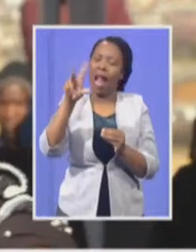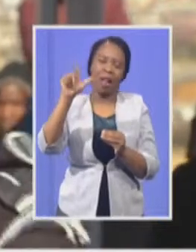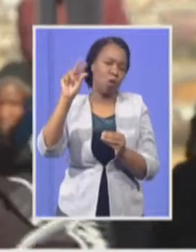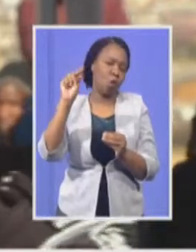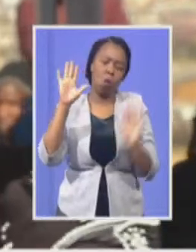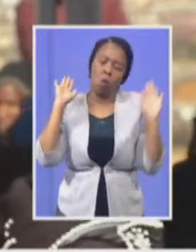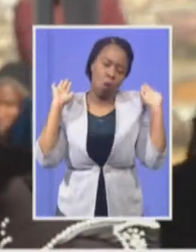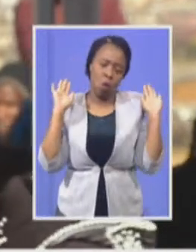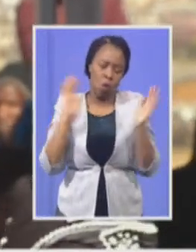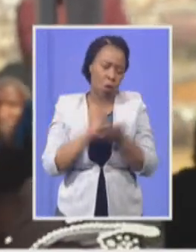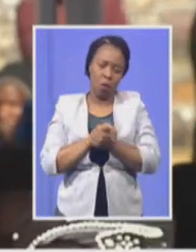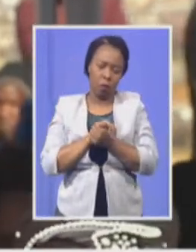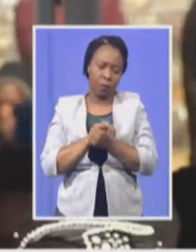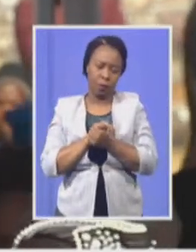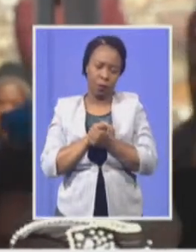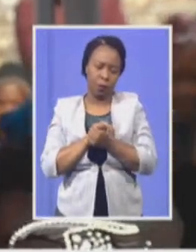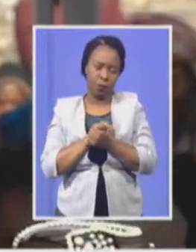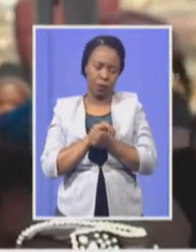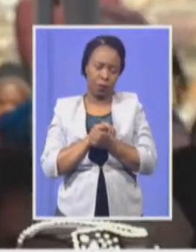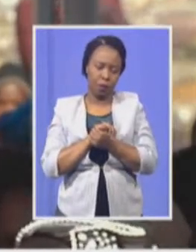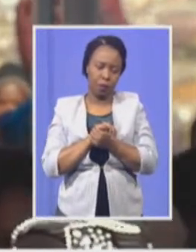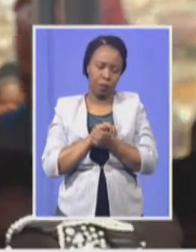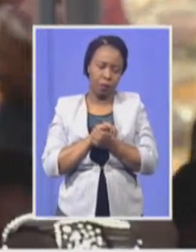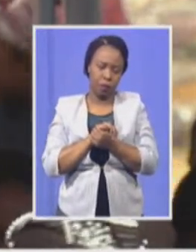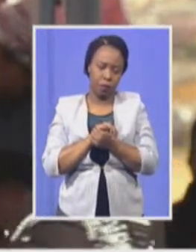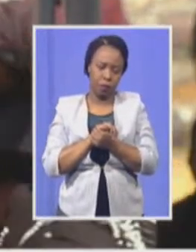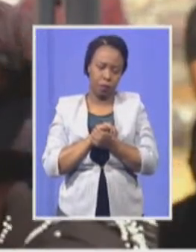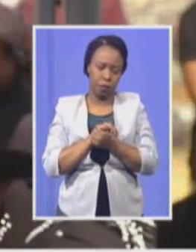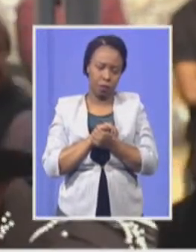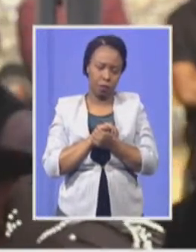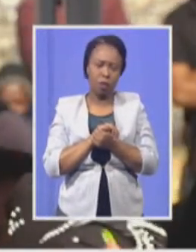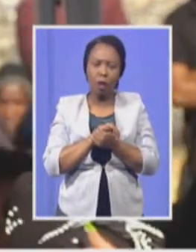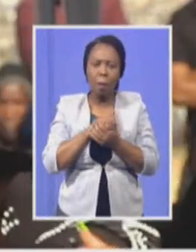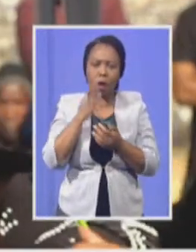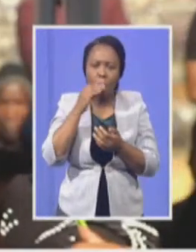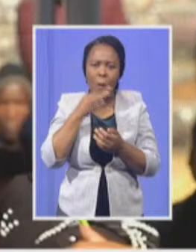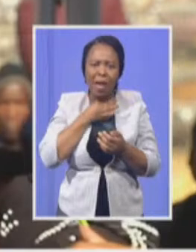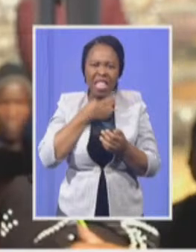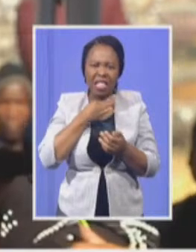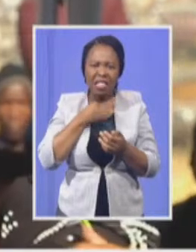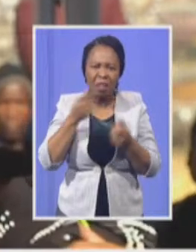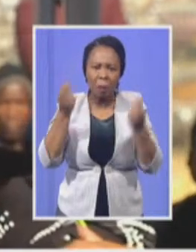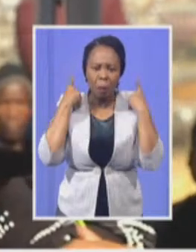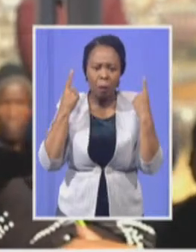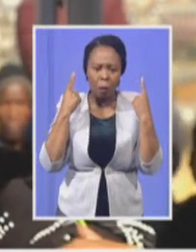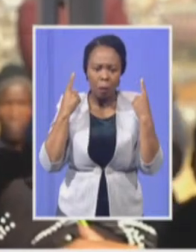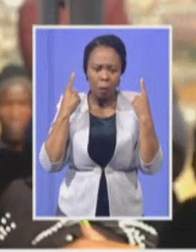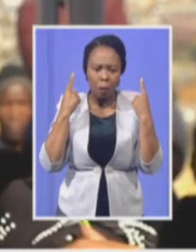so nalo khuluma ngesingisi abanizwa